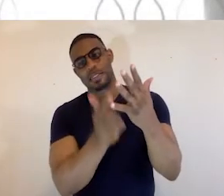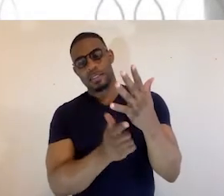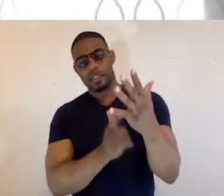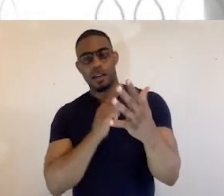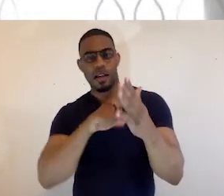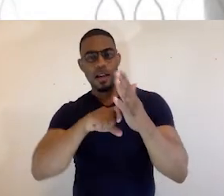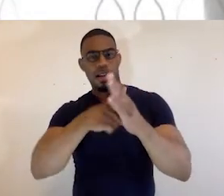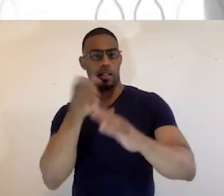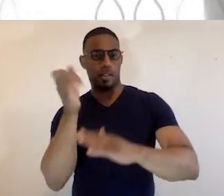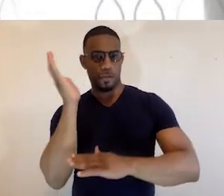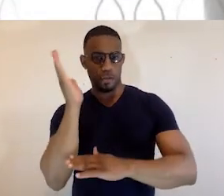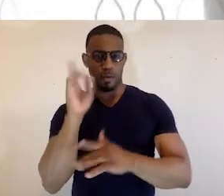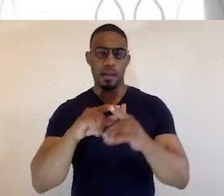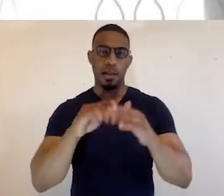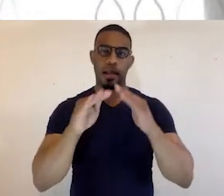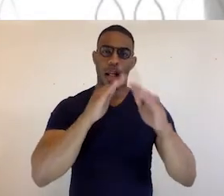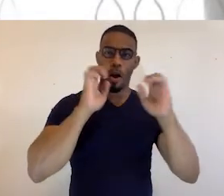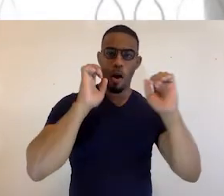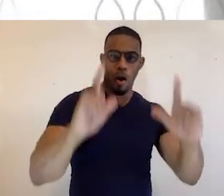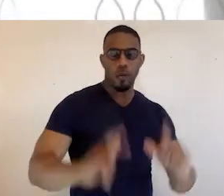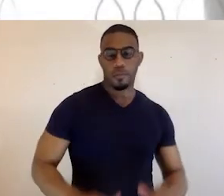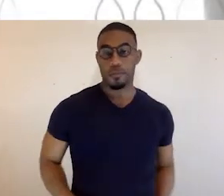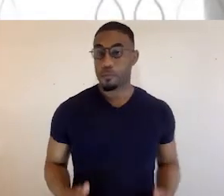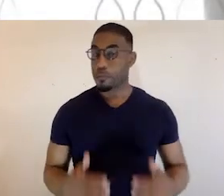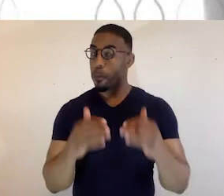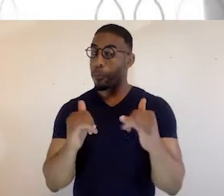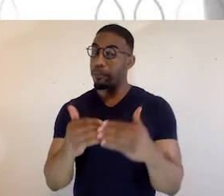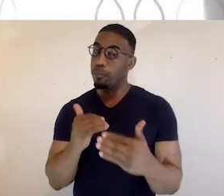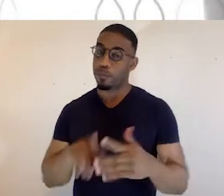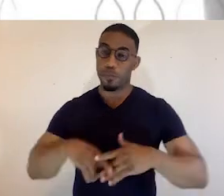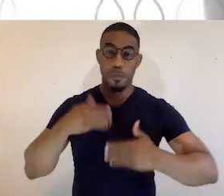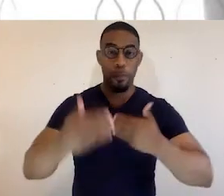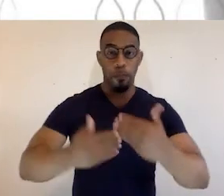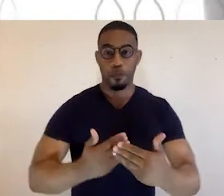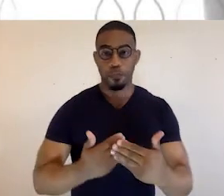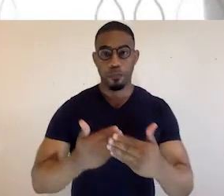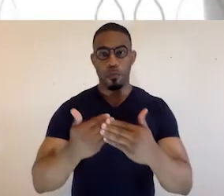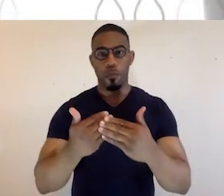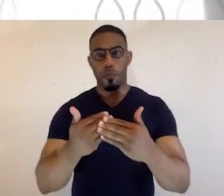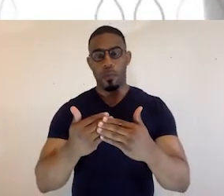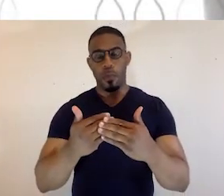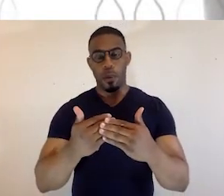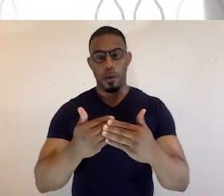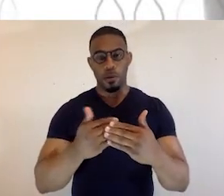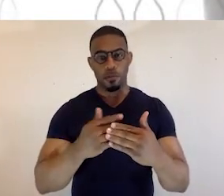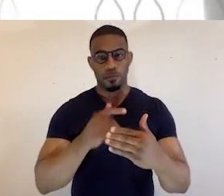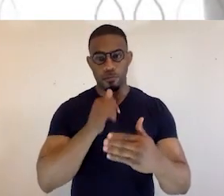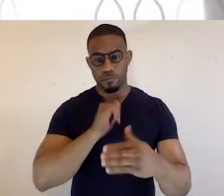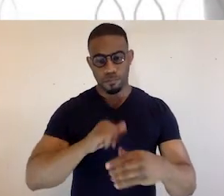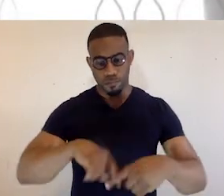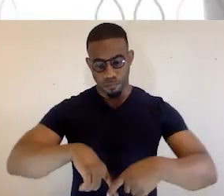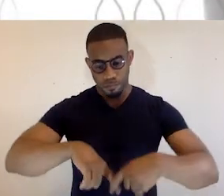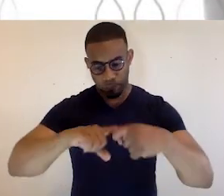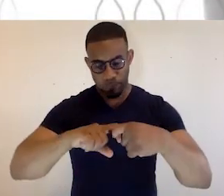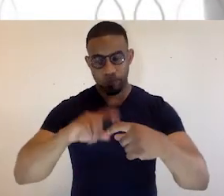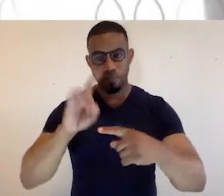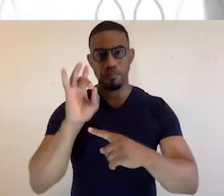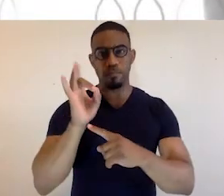our keynote and our town hall. But before we get started, let's observe a 8 minute and